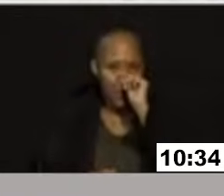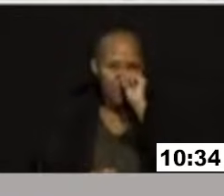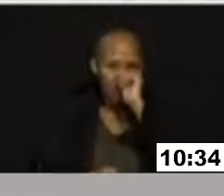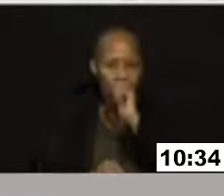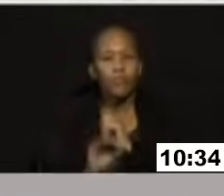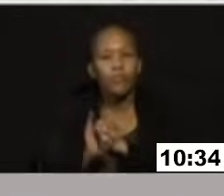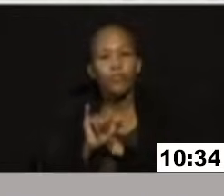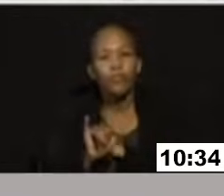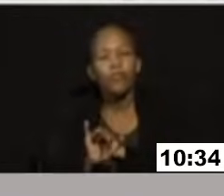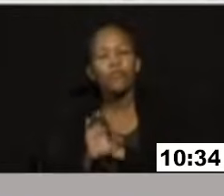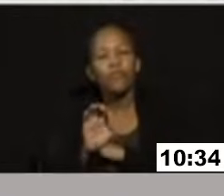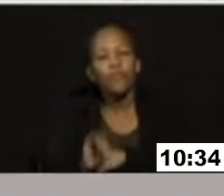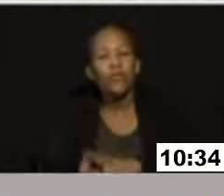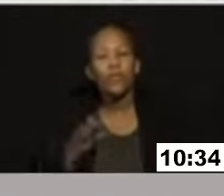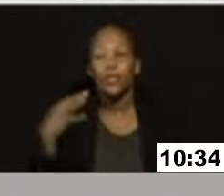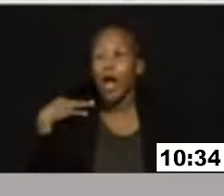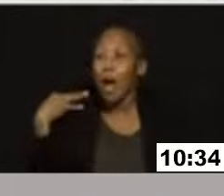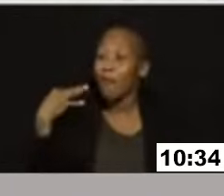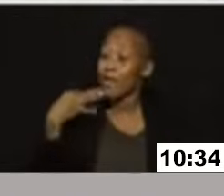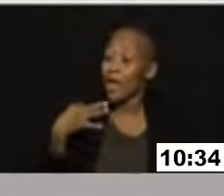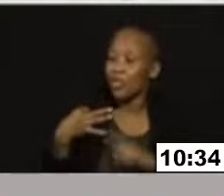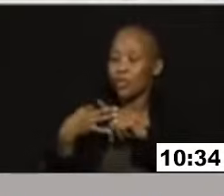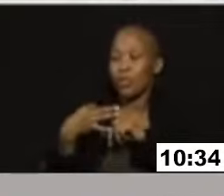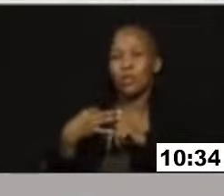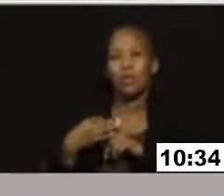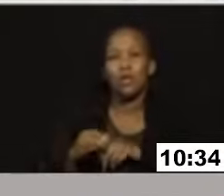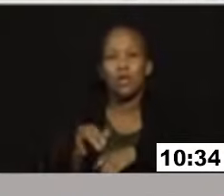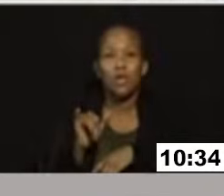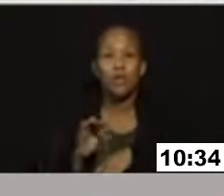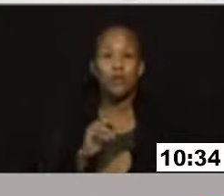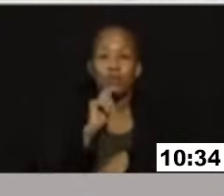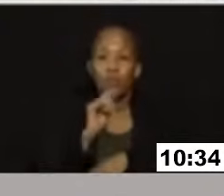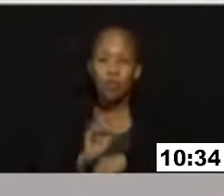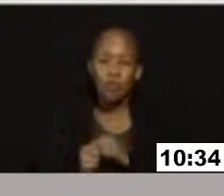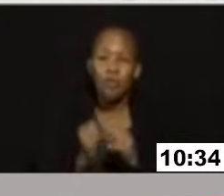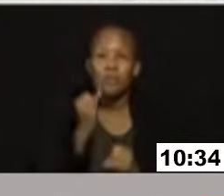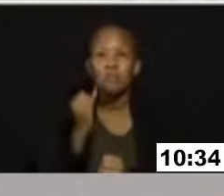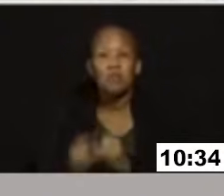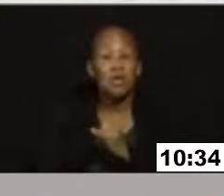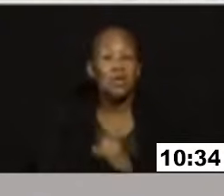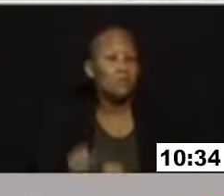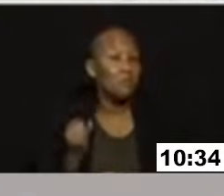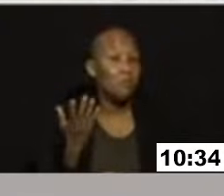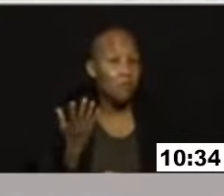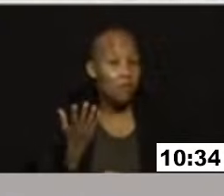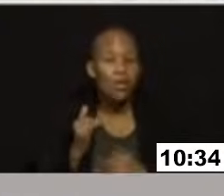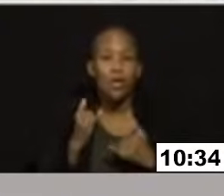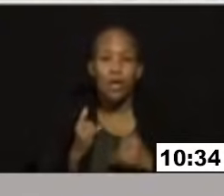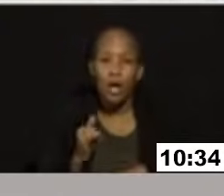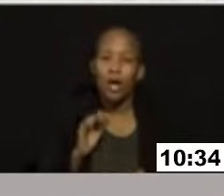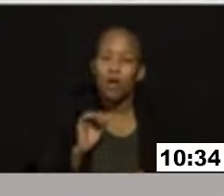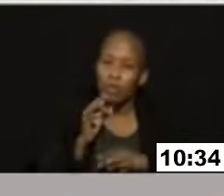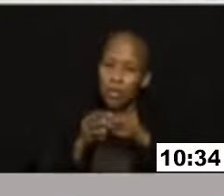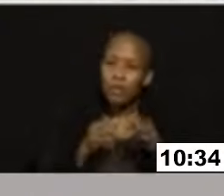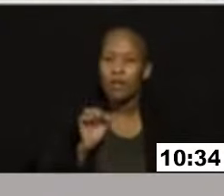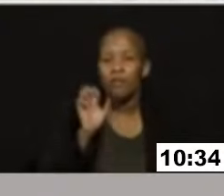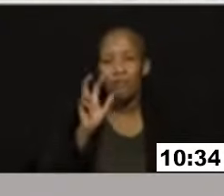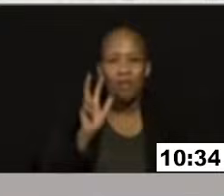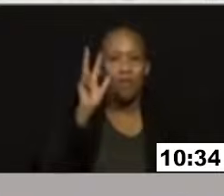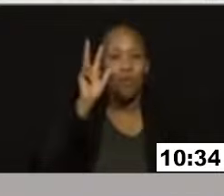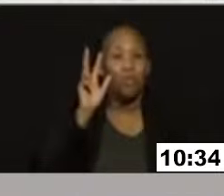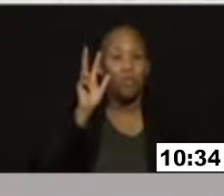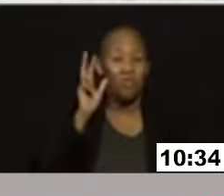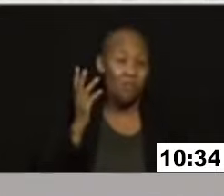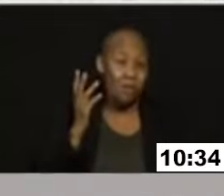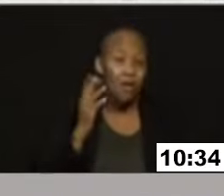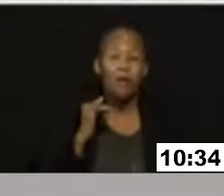condemnation application, so if it was inadvertence, there's one mistake and it must be explained under oath. It's akin